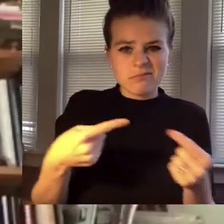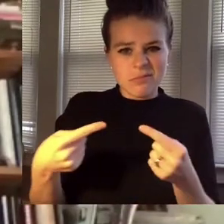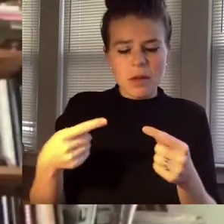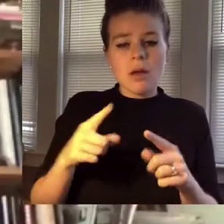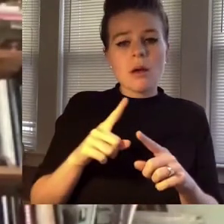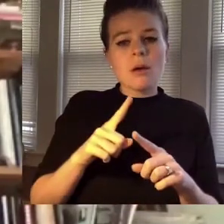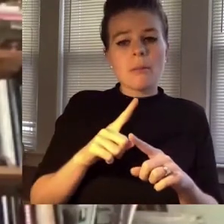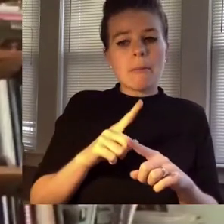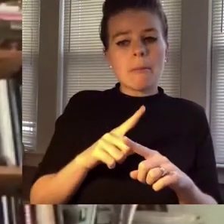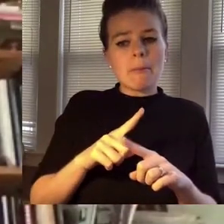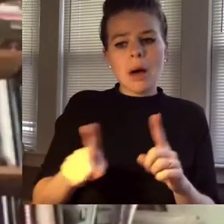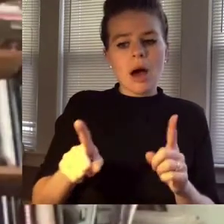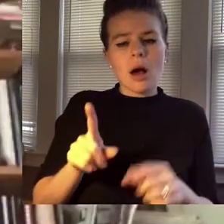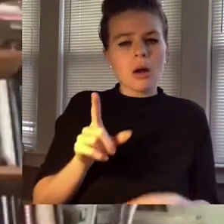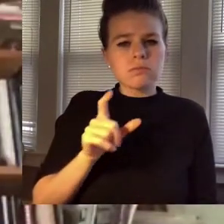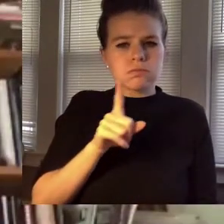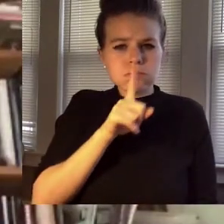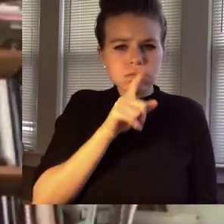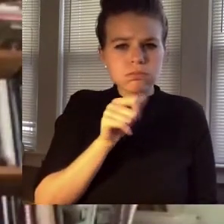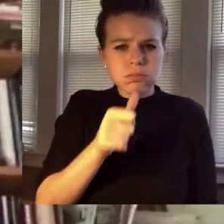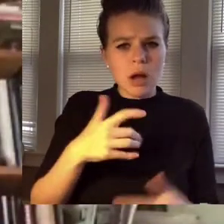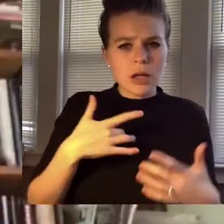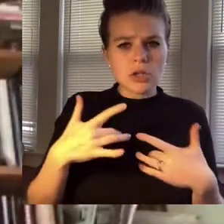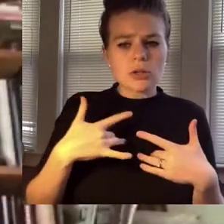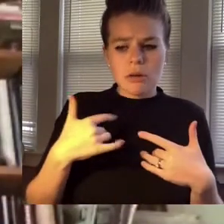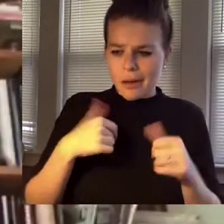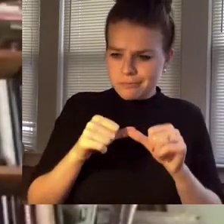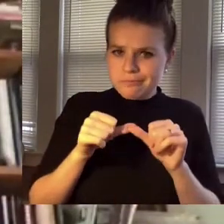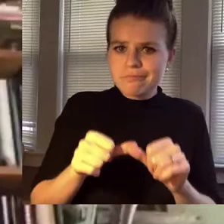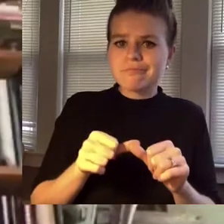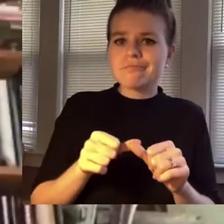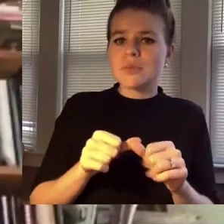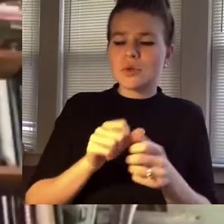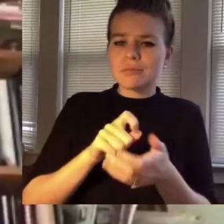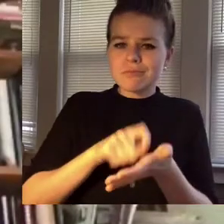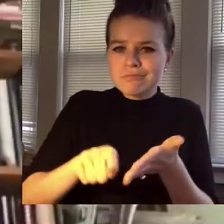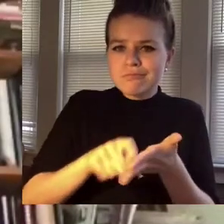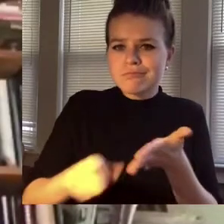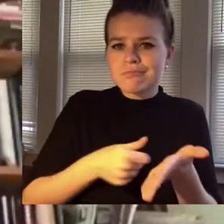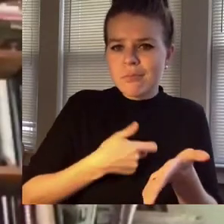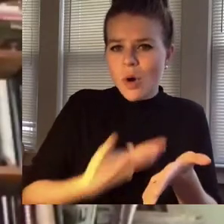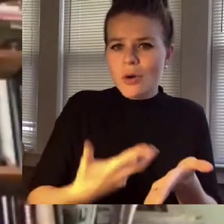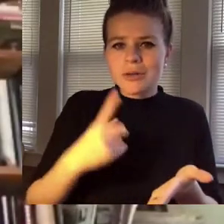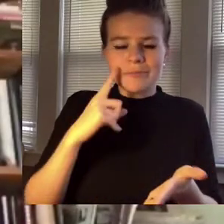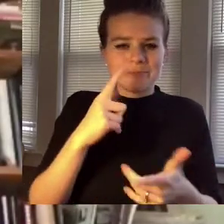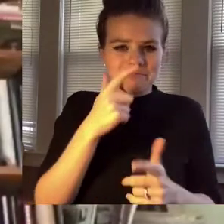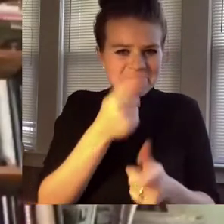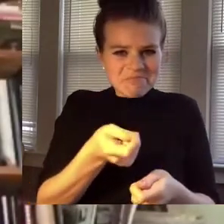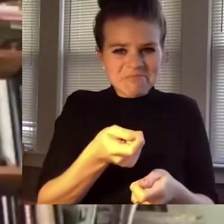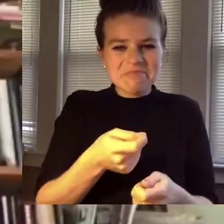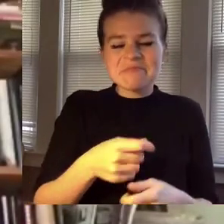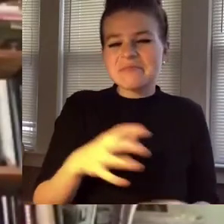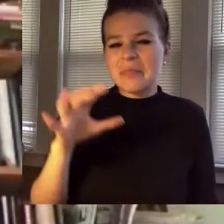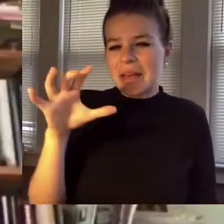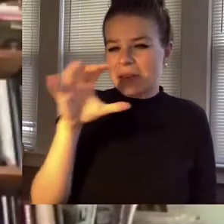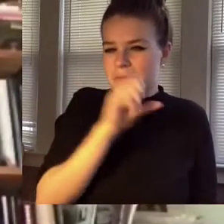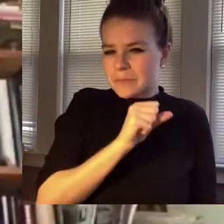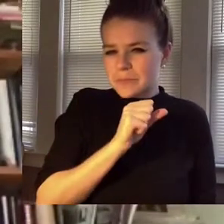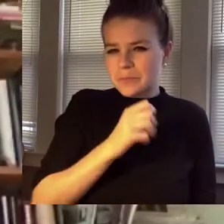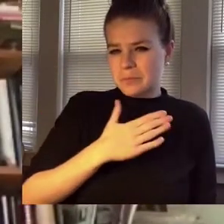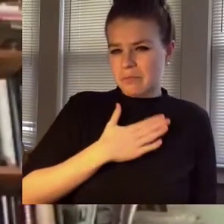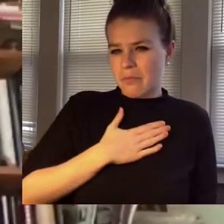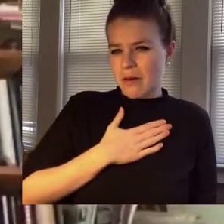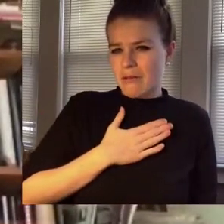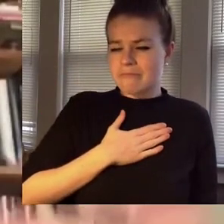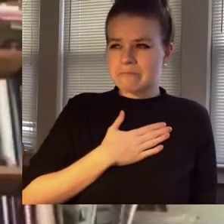of mine. I keep generating work and it's interesting to me. And I guess the way that I have managed to